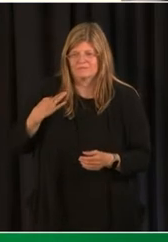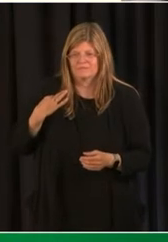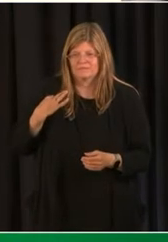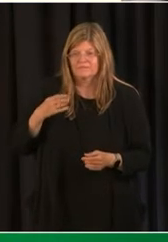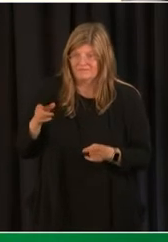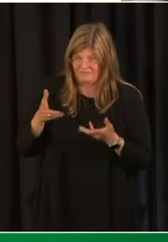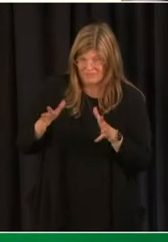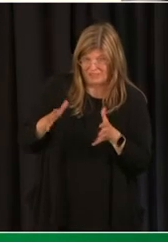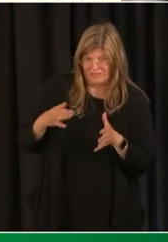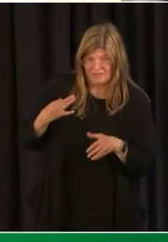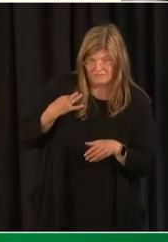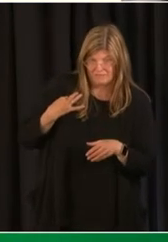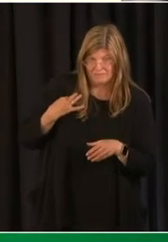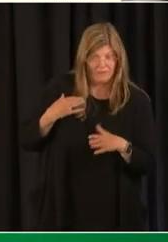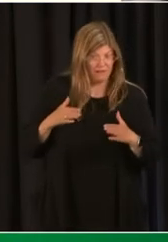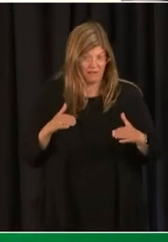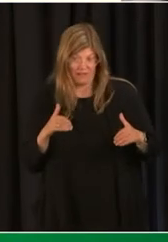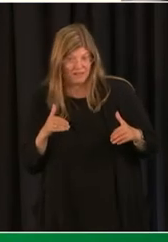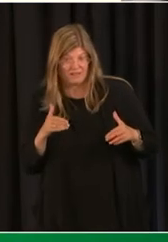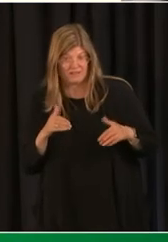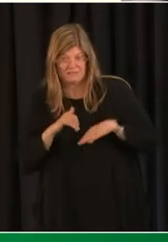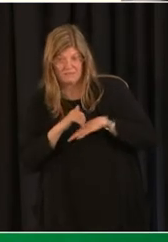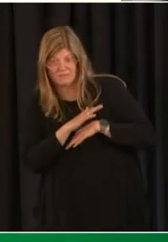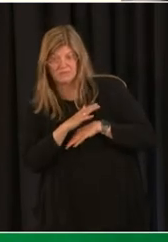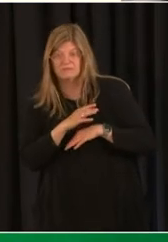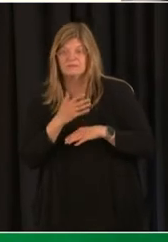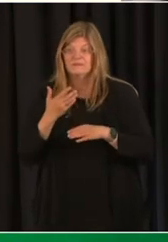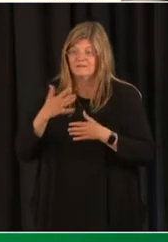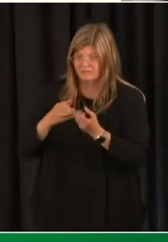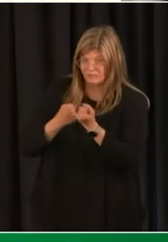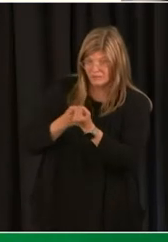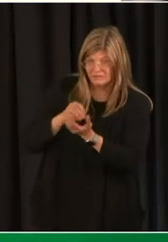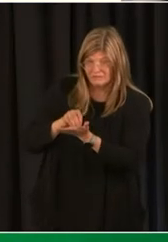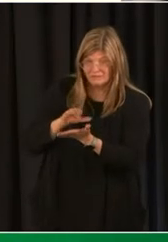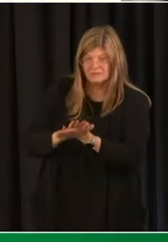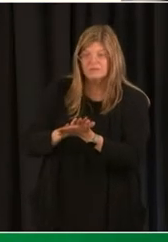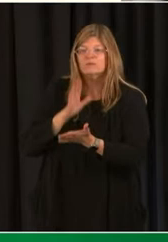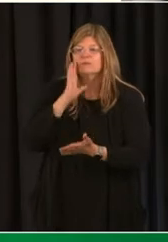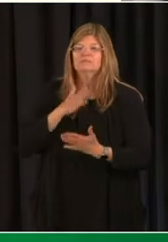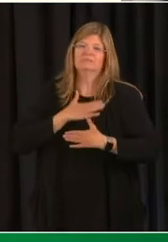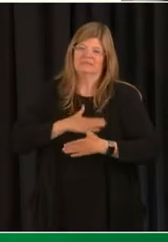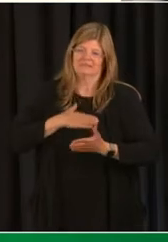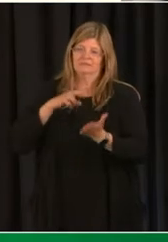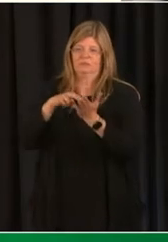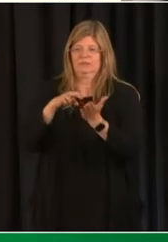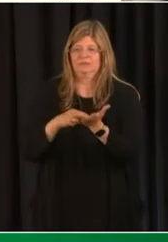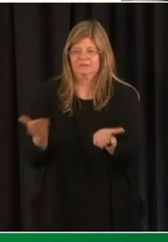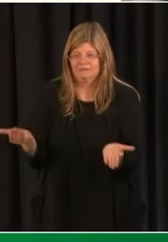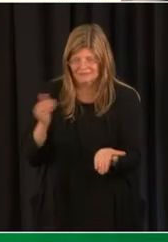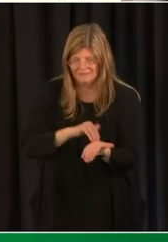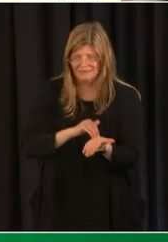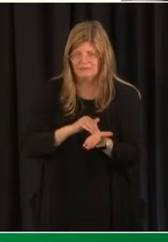you have applied but did not submit any supporting documentation, you will be asked to register on